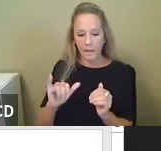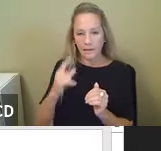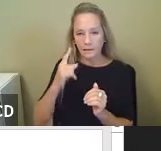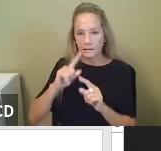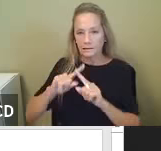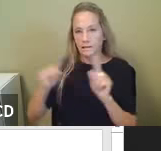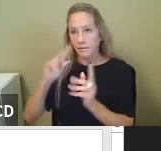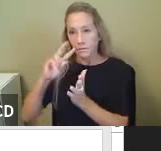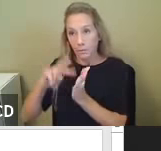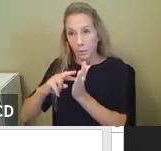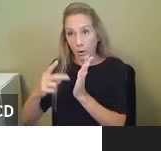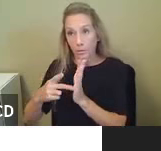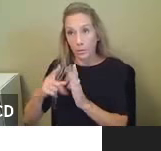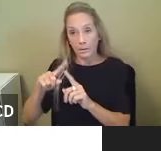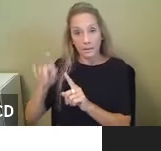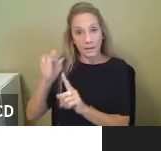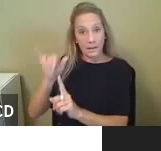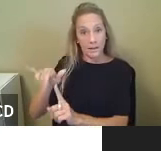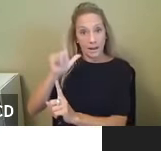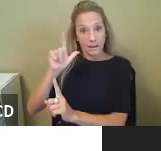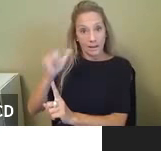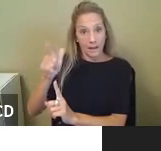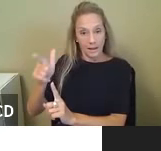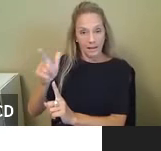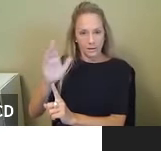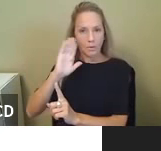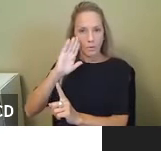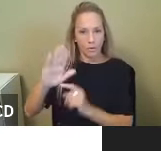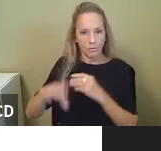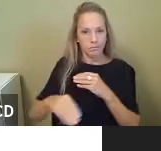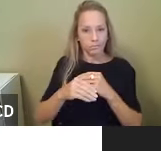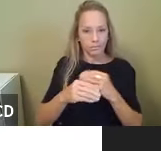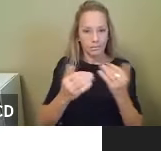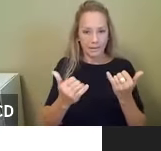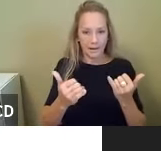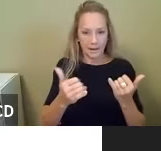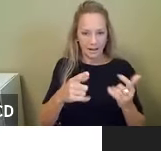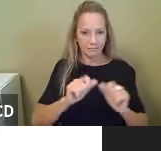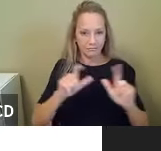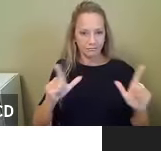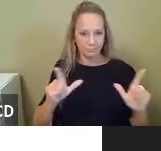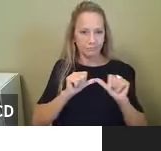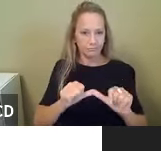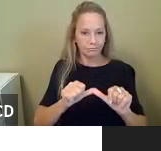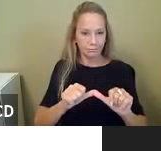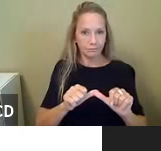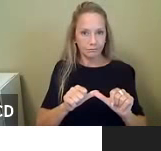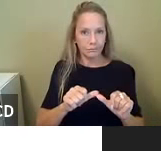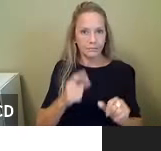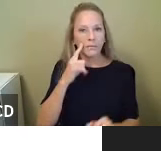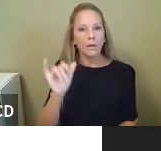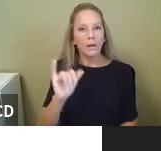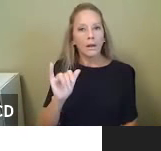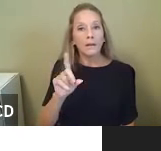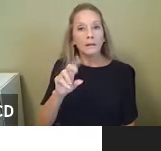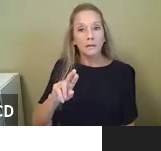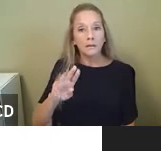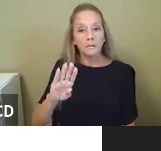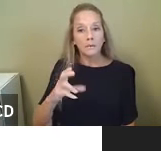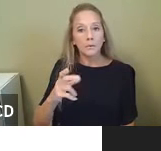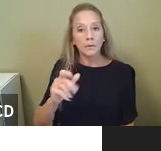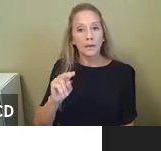that will build on my standard presentation. So for example, Dr. Buchanan, part